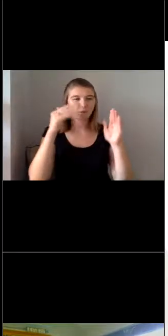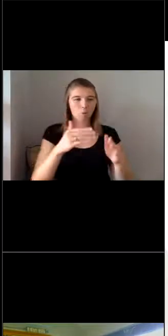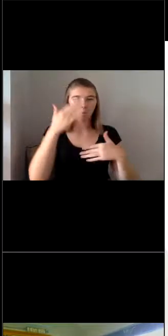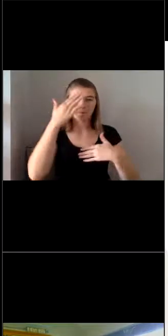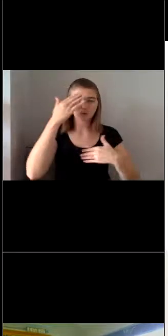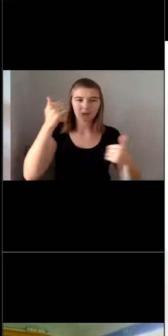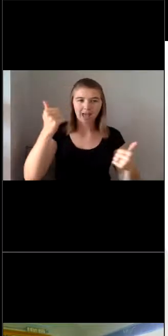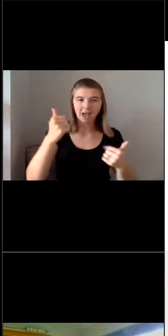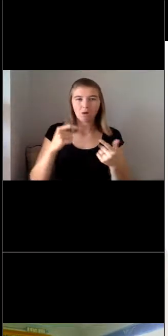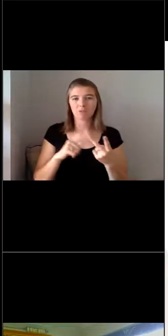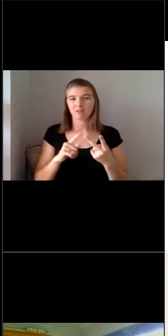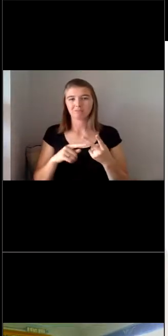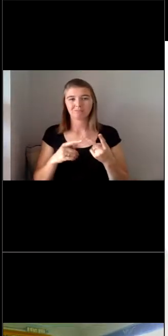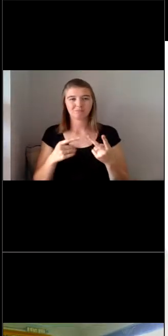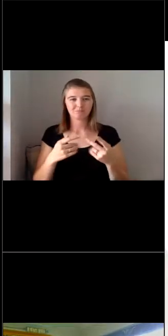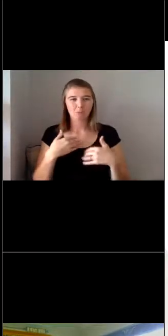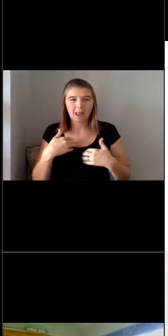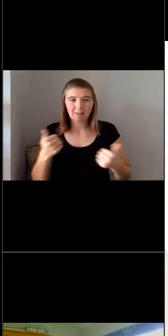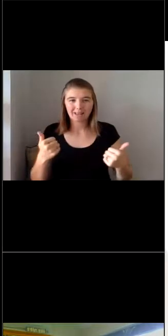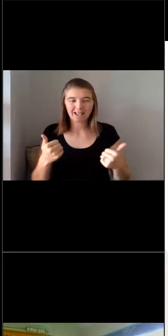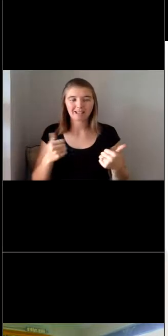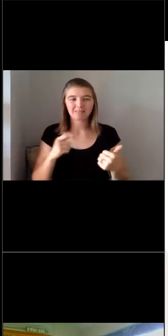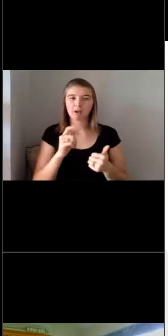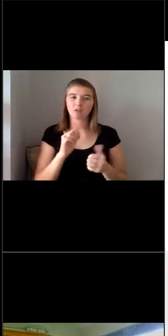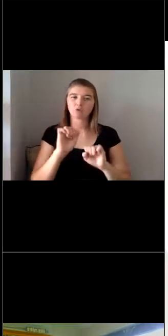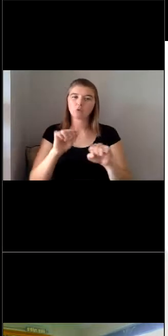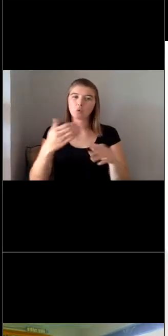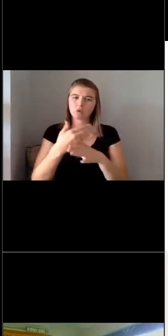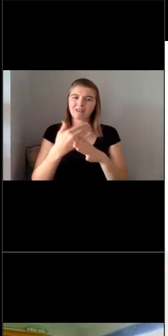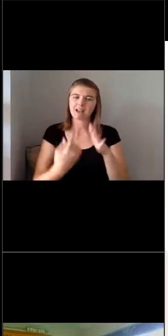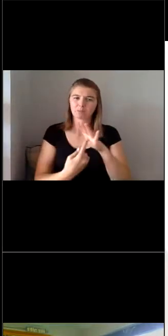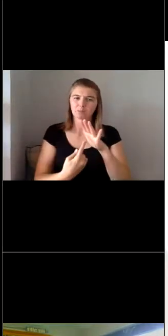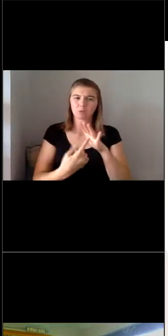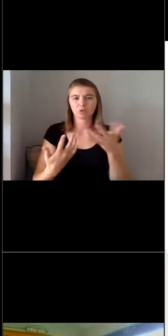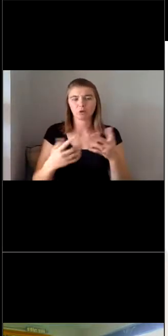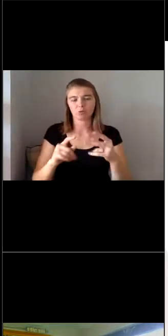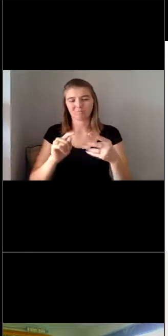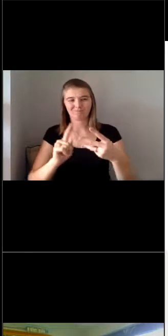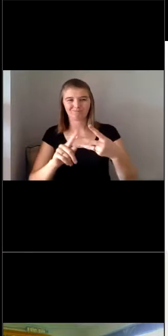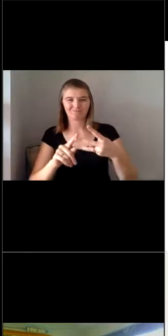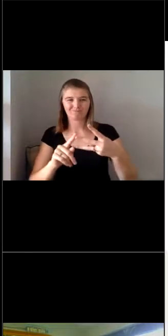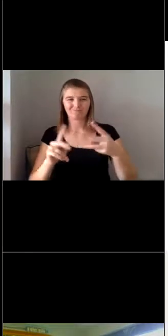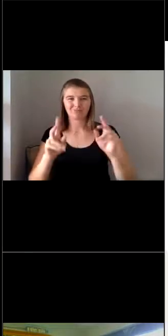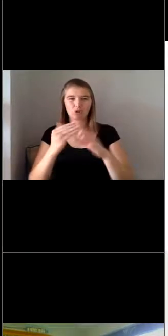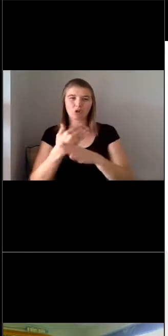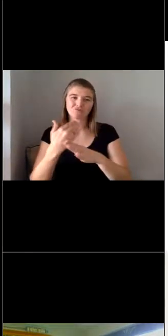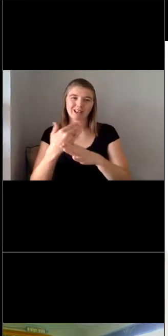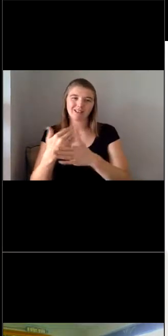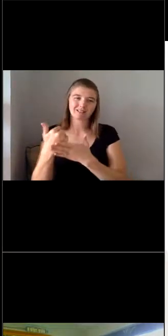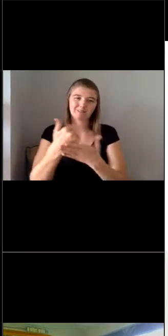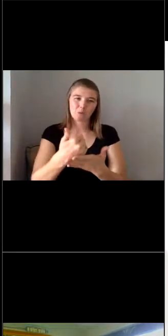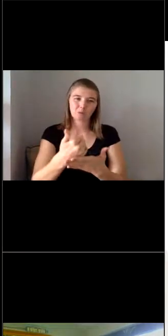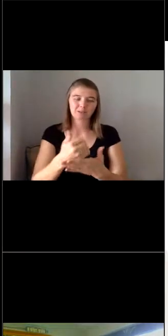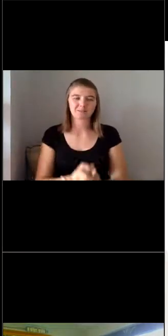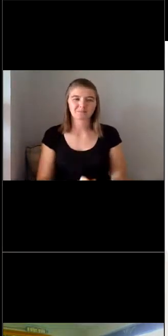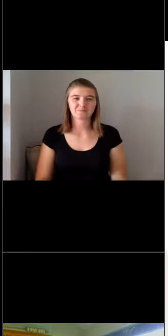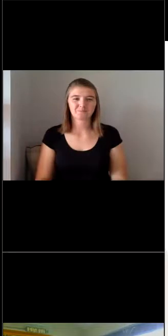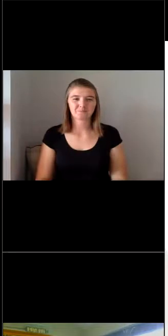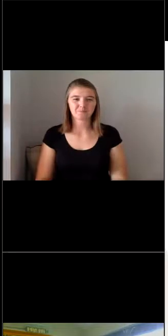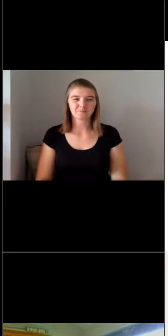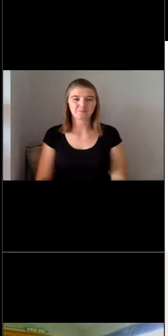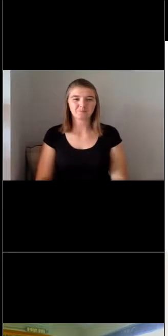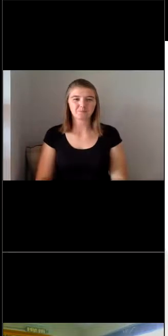well-being, but obviously your career is a big part of that, and the Royal Society of Chemistry does a great deal to try and support people in their career choices and their career pathways.